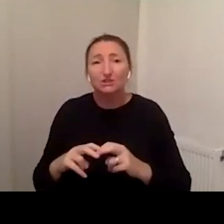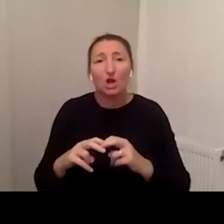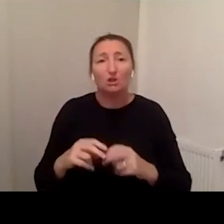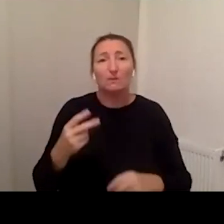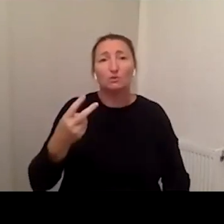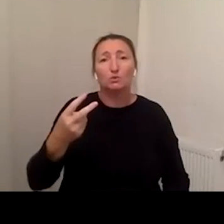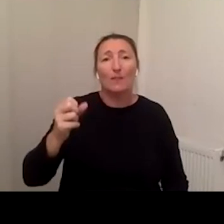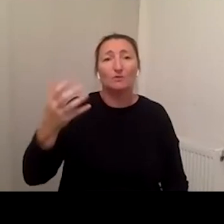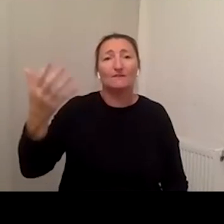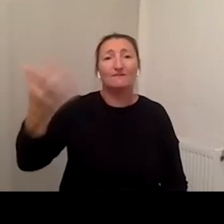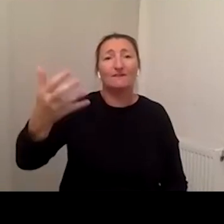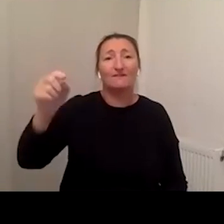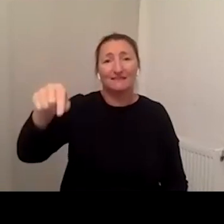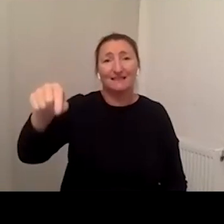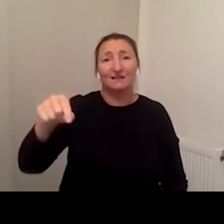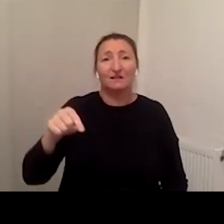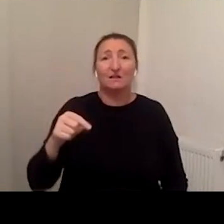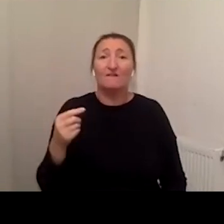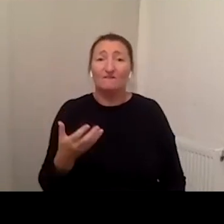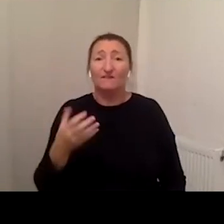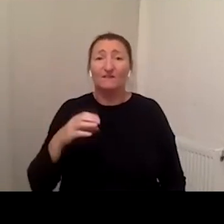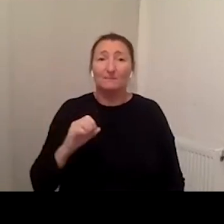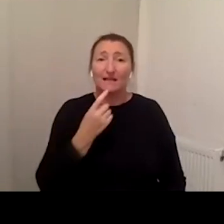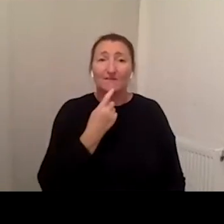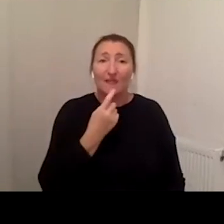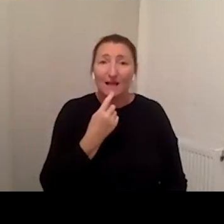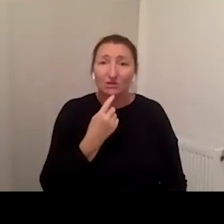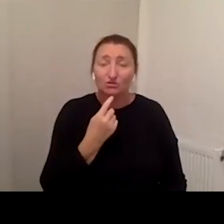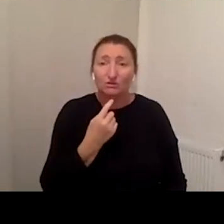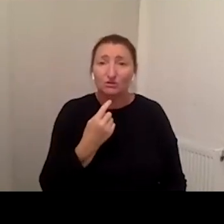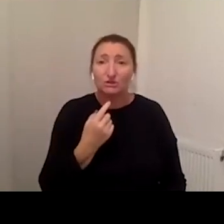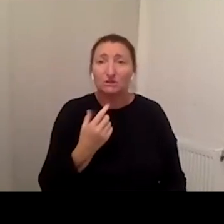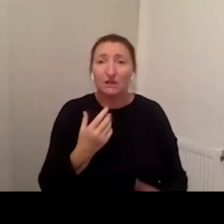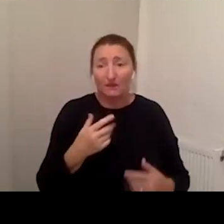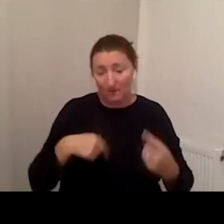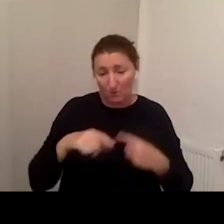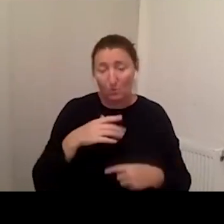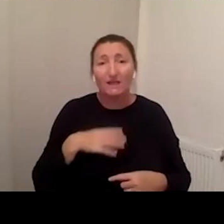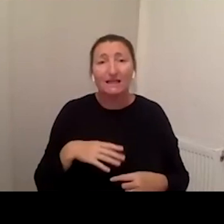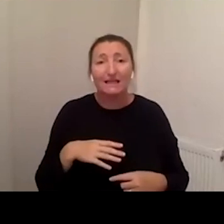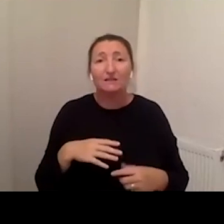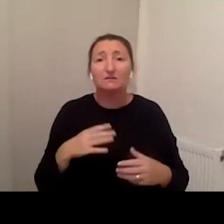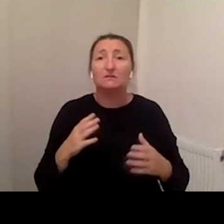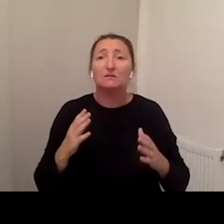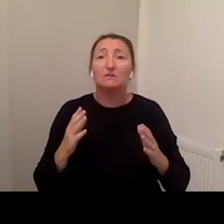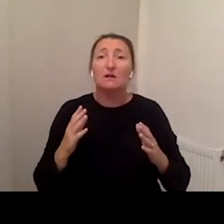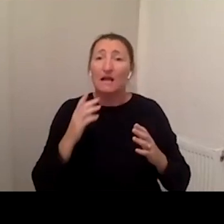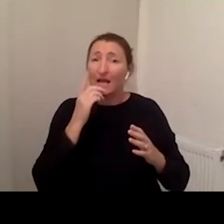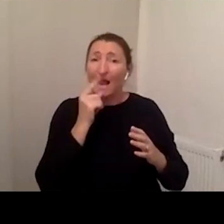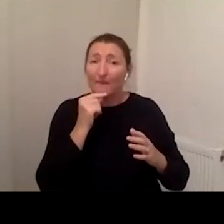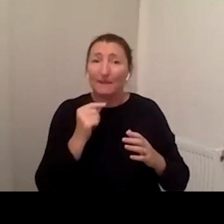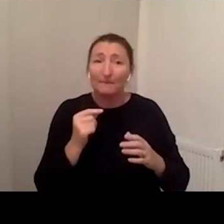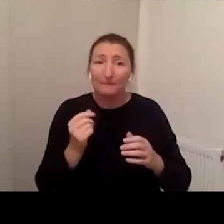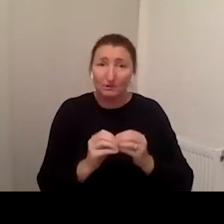2050, 50% of the electricity we need then, and everything has to be electrified, can be made by citizens